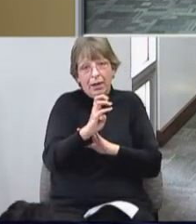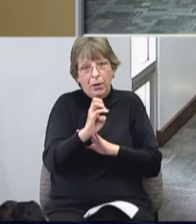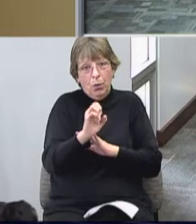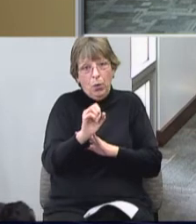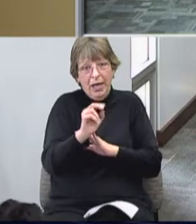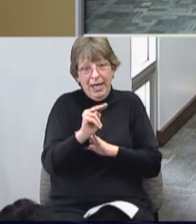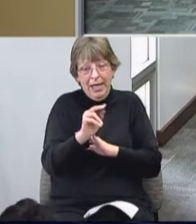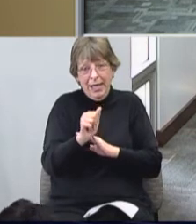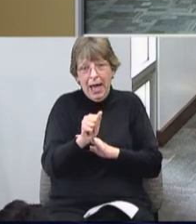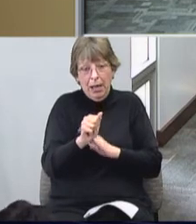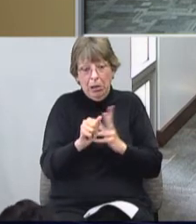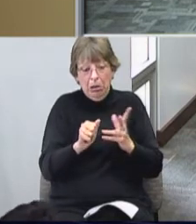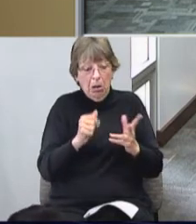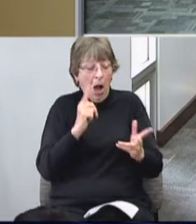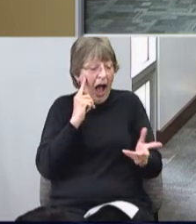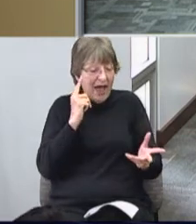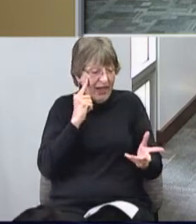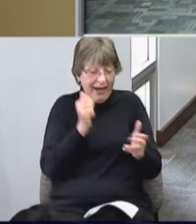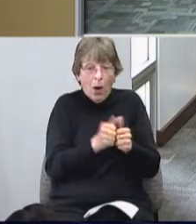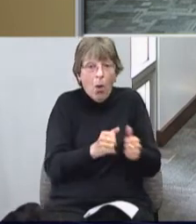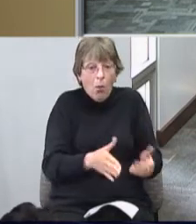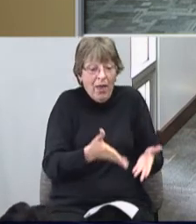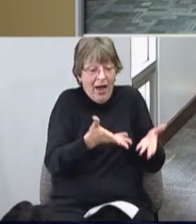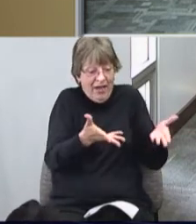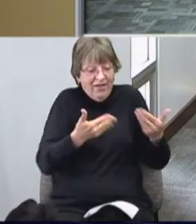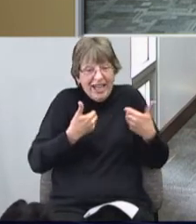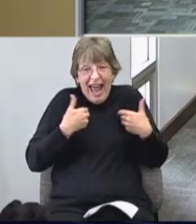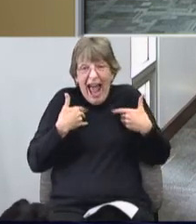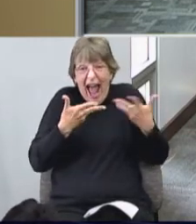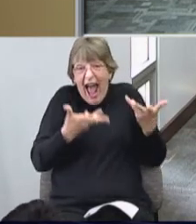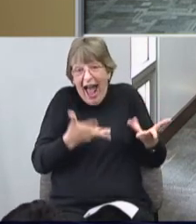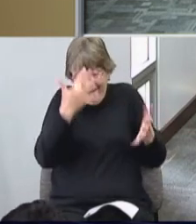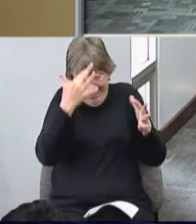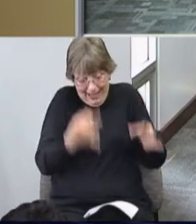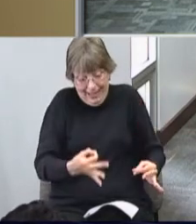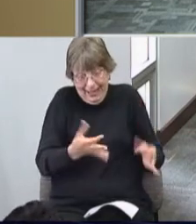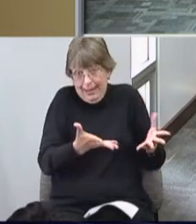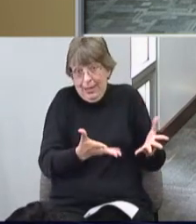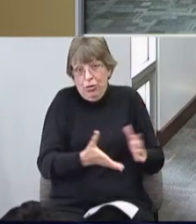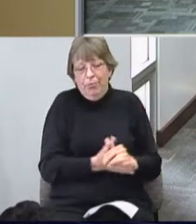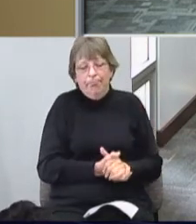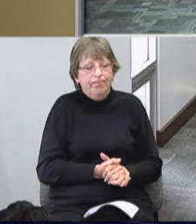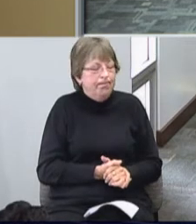even without having this so-called mandate.